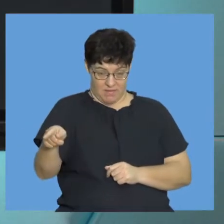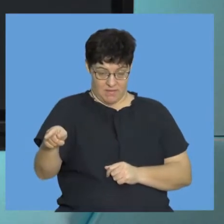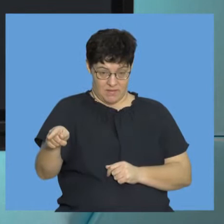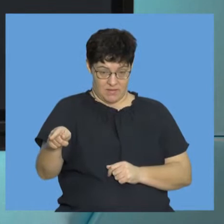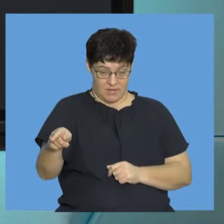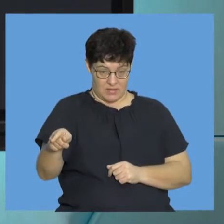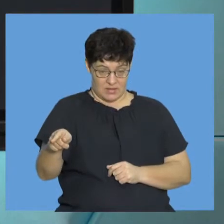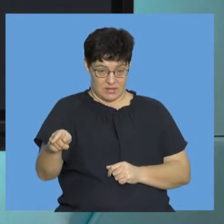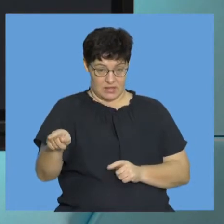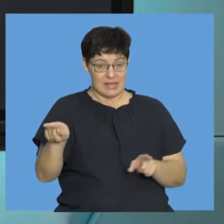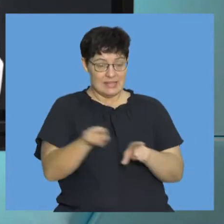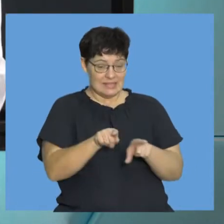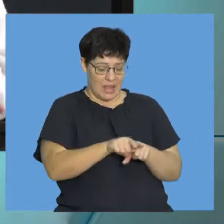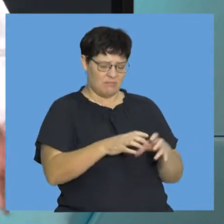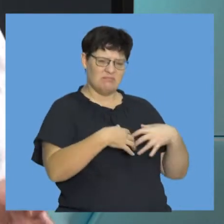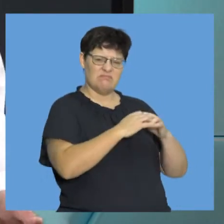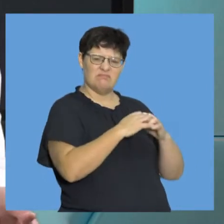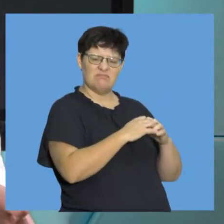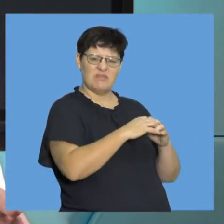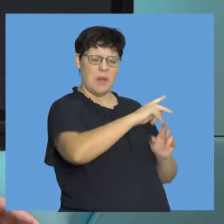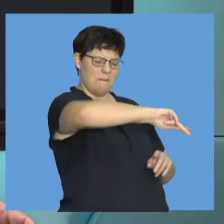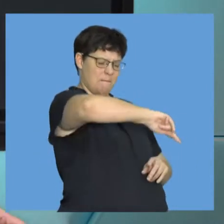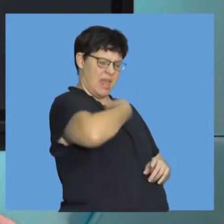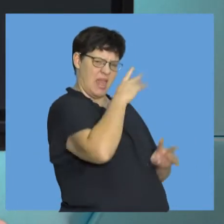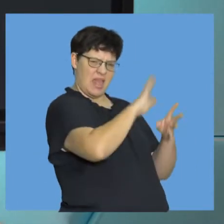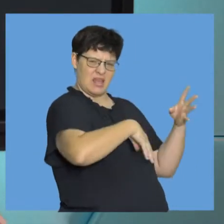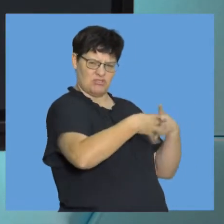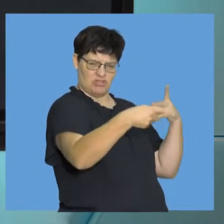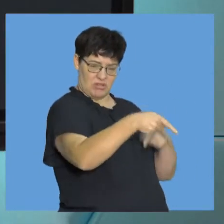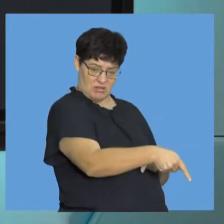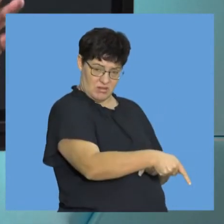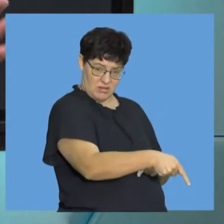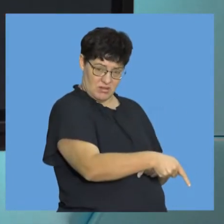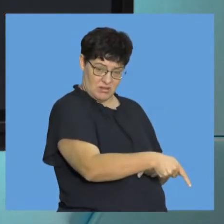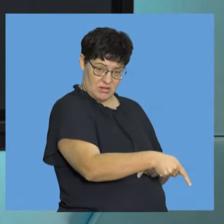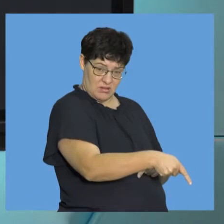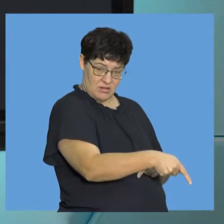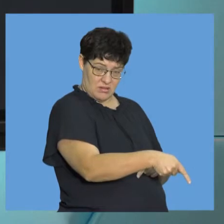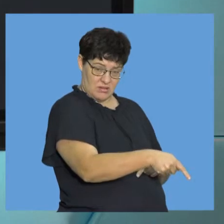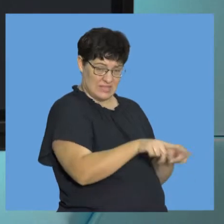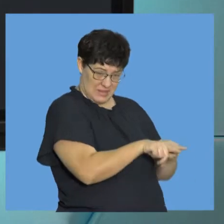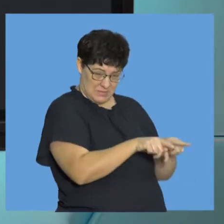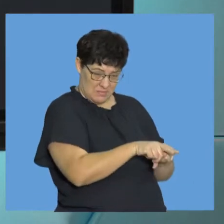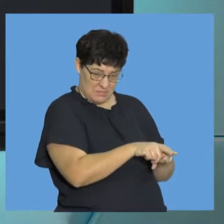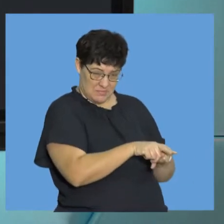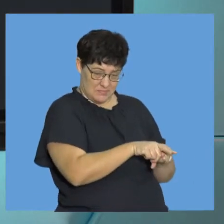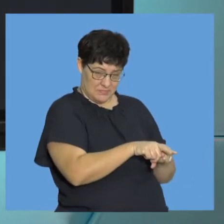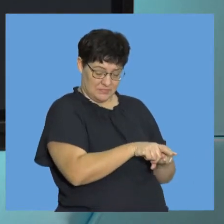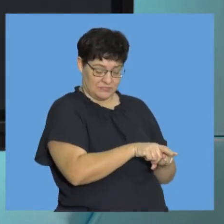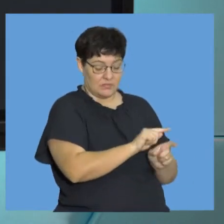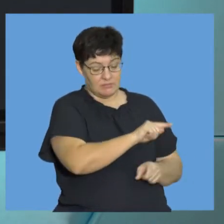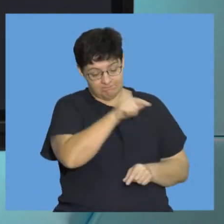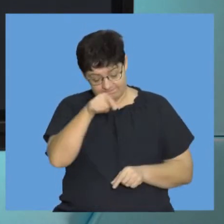like we drew up a debtors collection schedule when it came to the debtors, the receipts from our